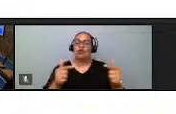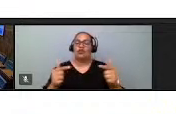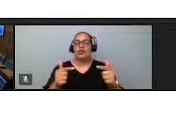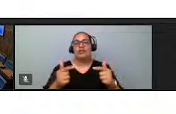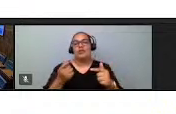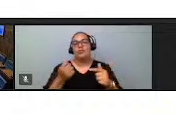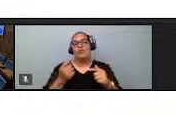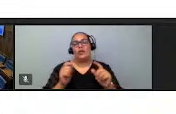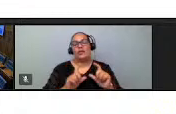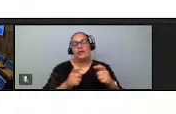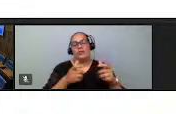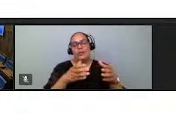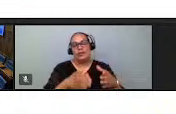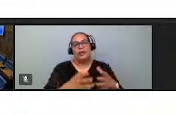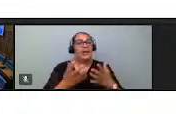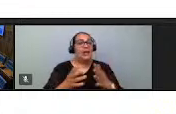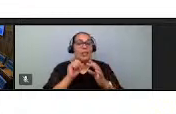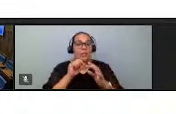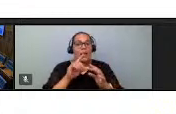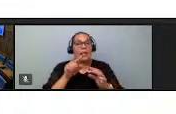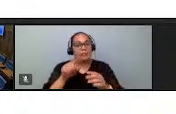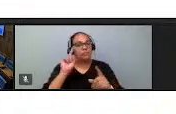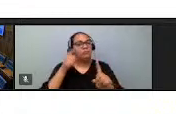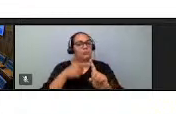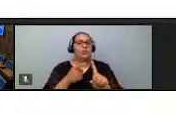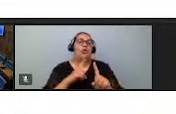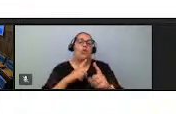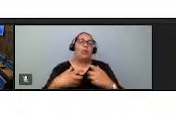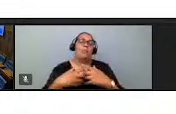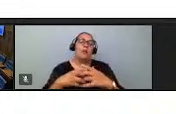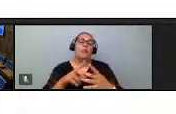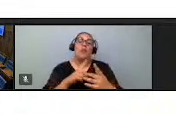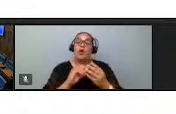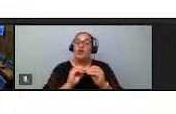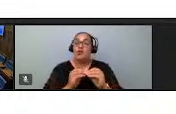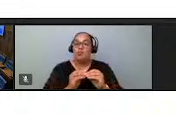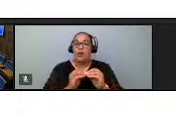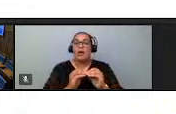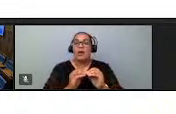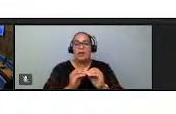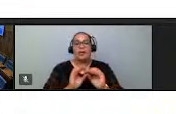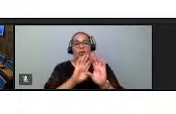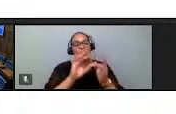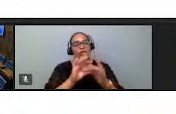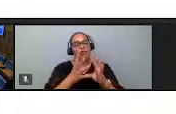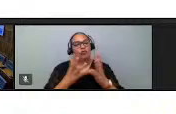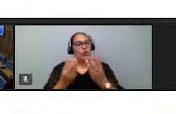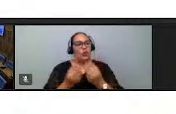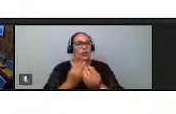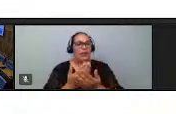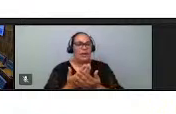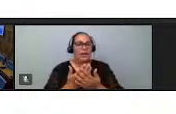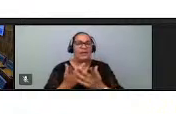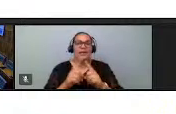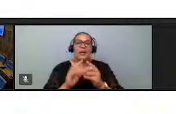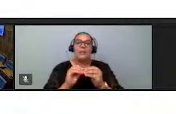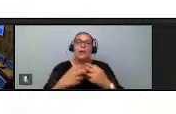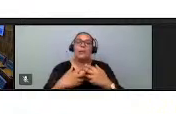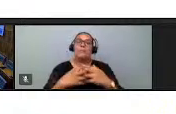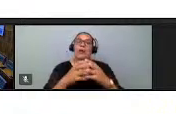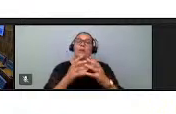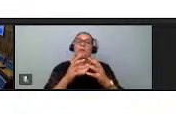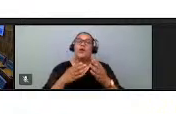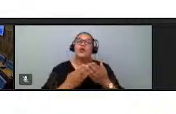crisis committee for exactly this purpose to create to pull the whole chain together create a new set of